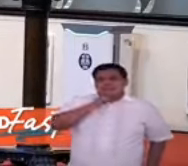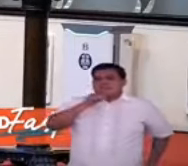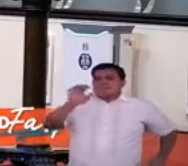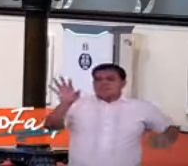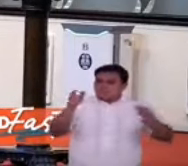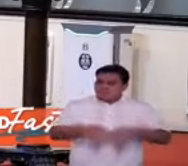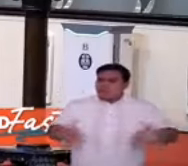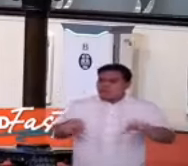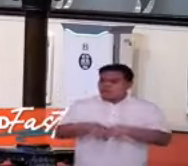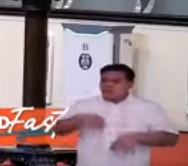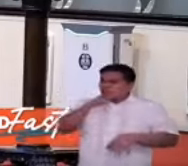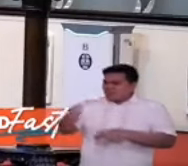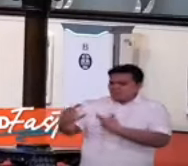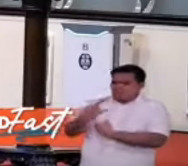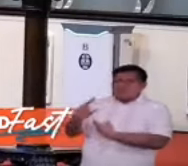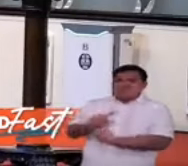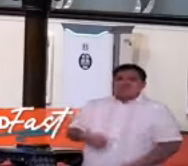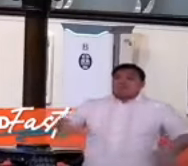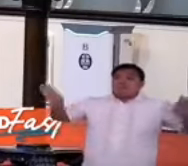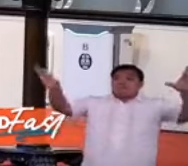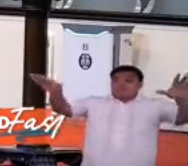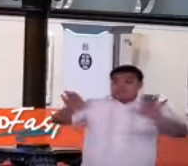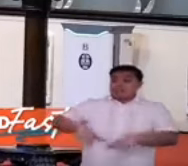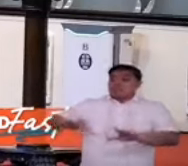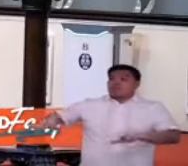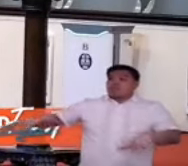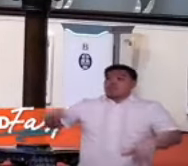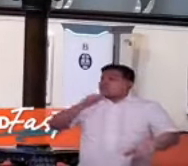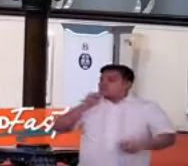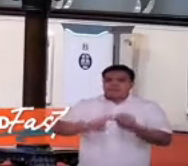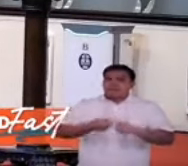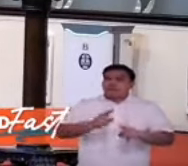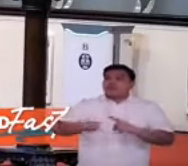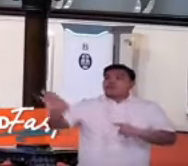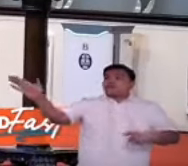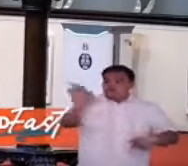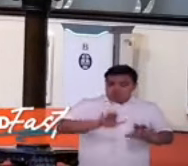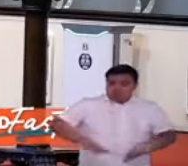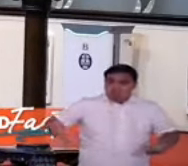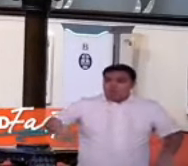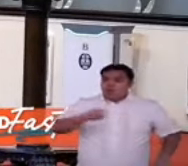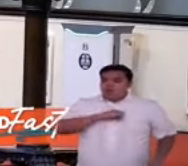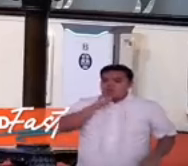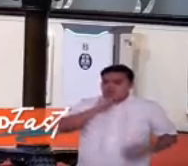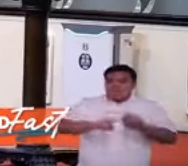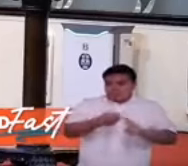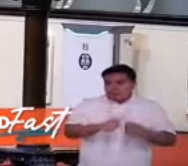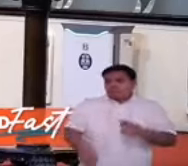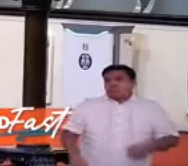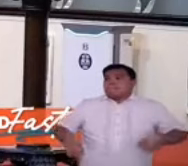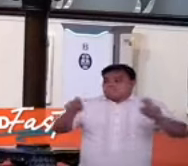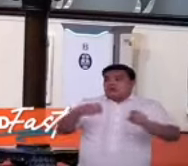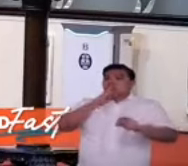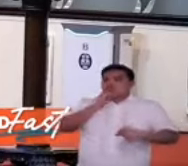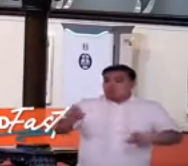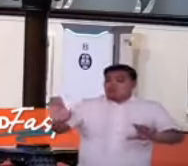mga kaigsunan. Binuangan ka. By the way, your children are not your friends. They are your children. You should make sure